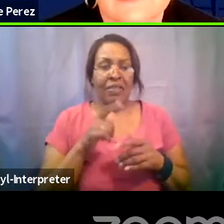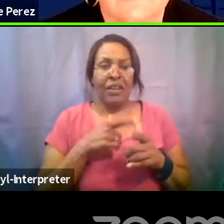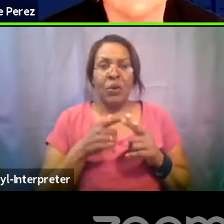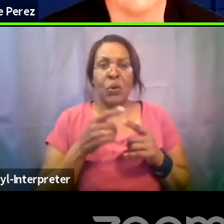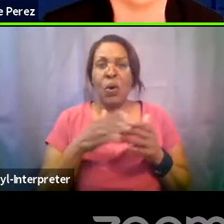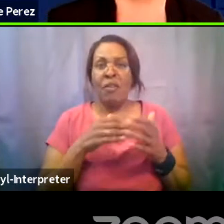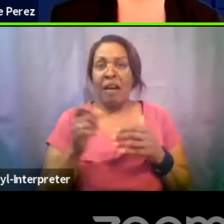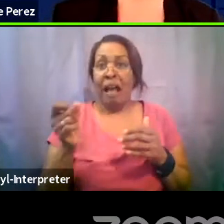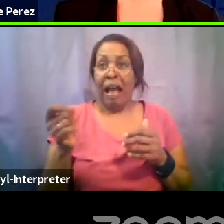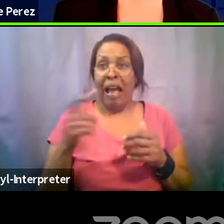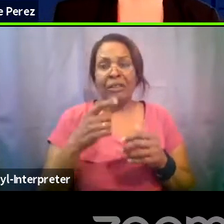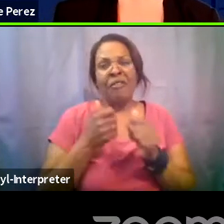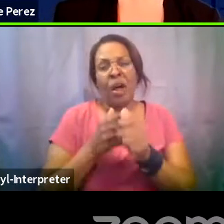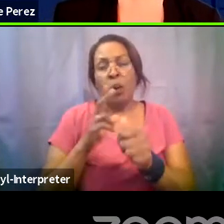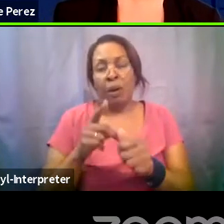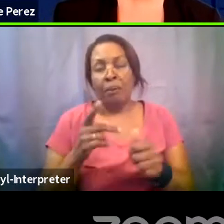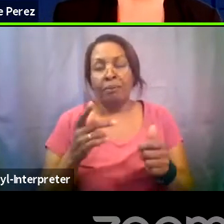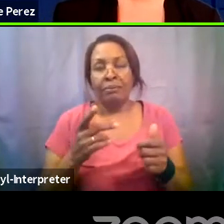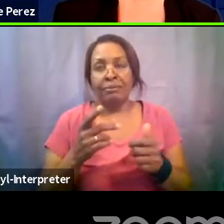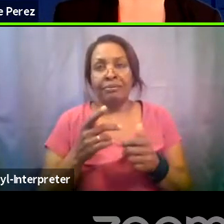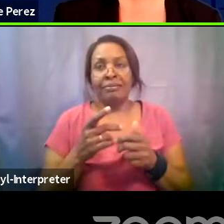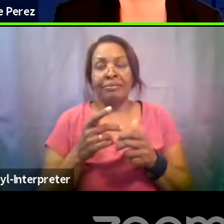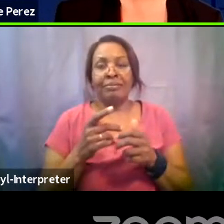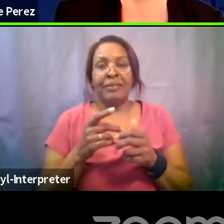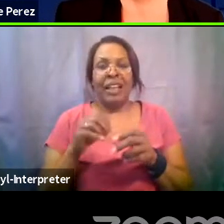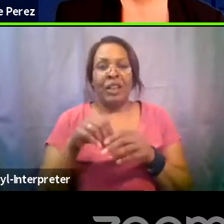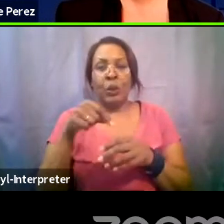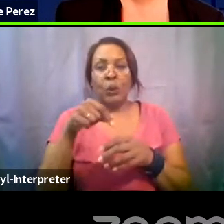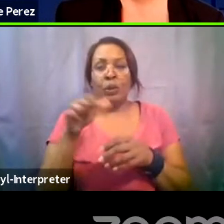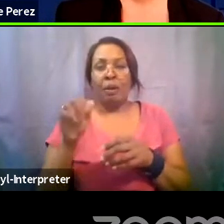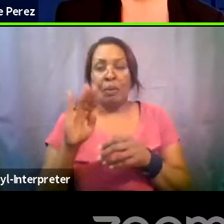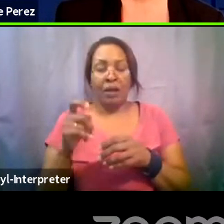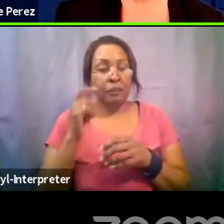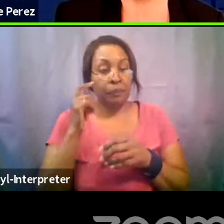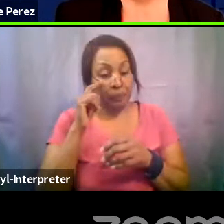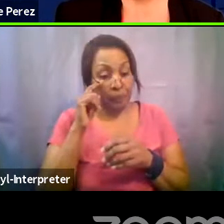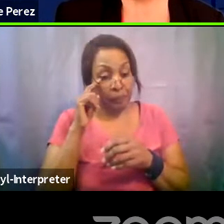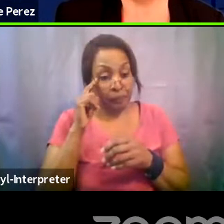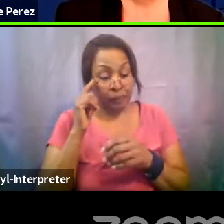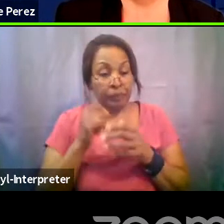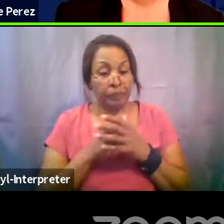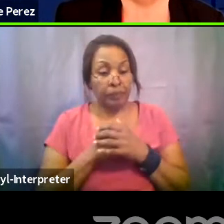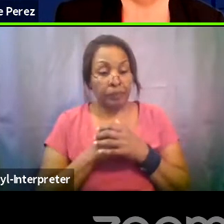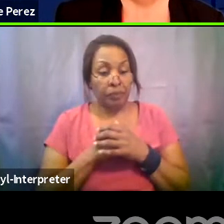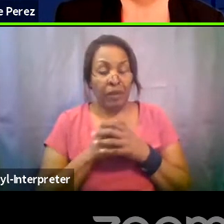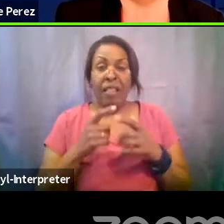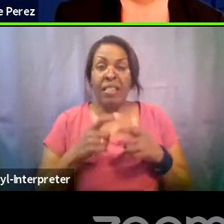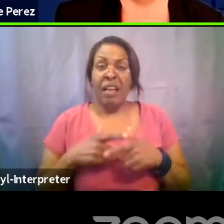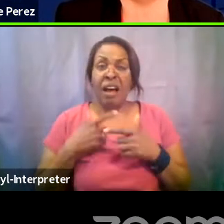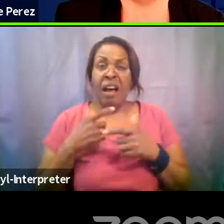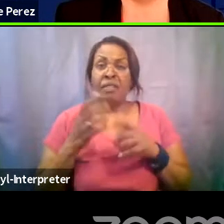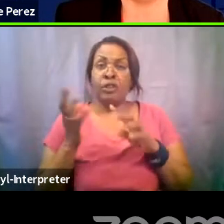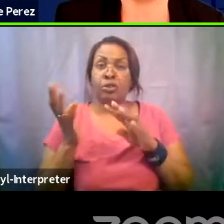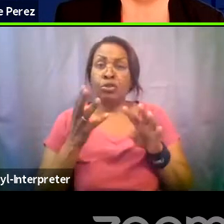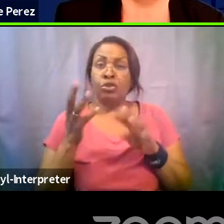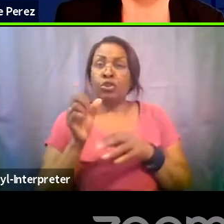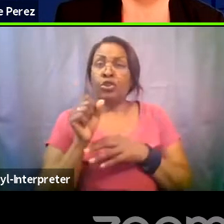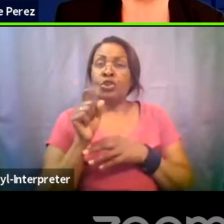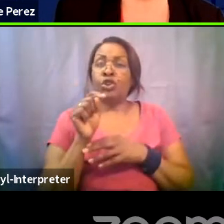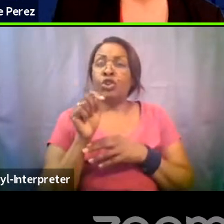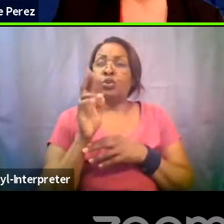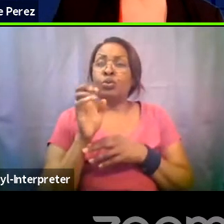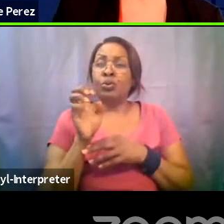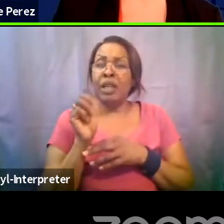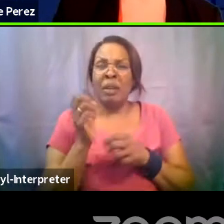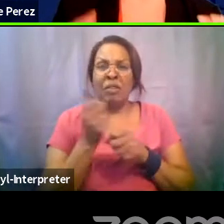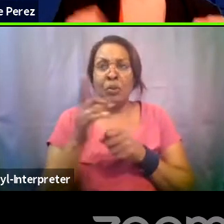question, please follow up in the Q&A box. But as for the live stream and everything that you